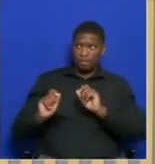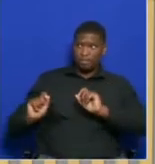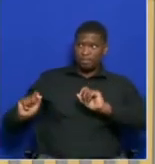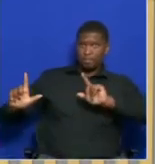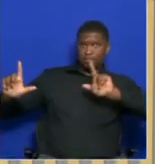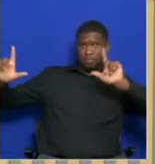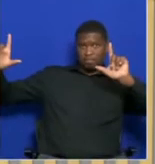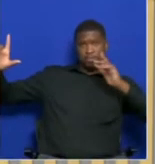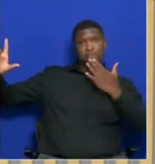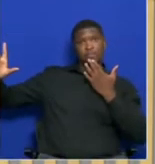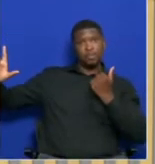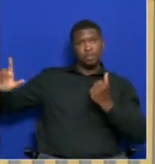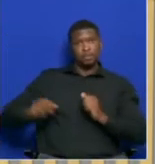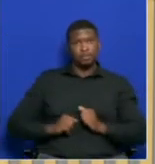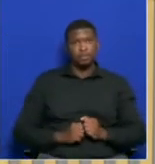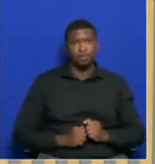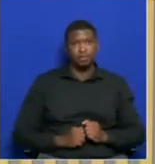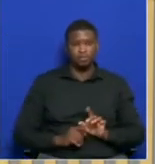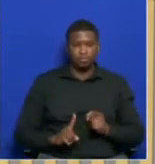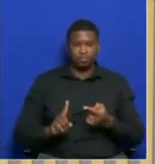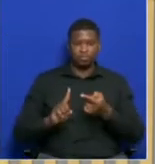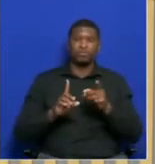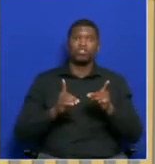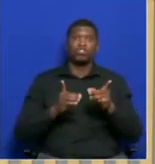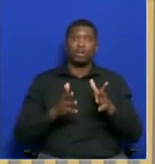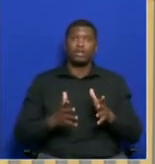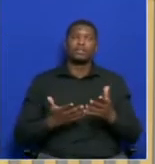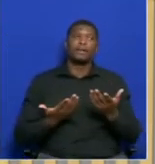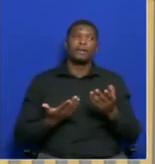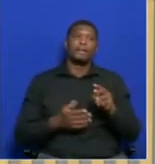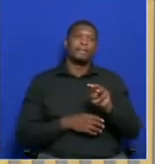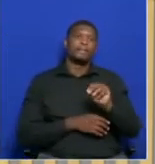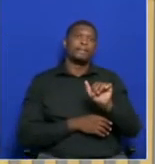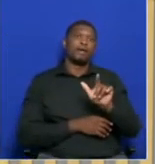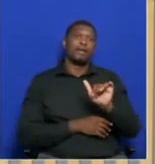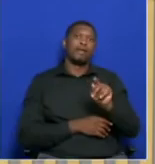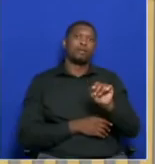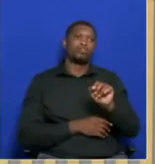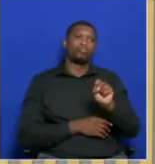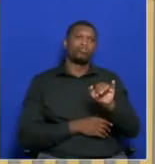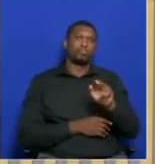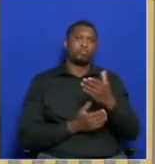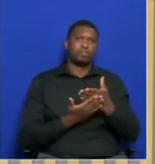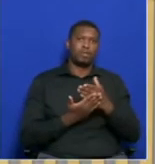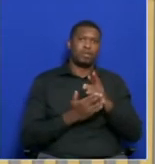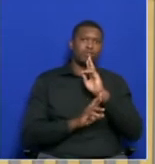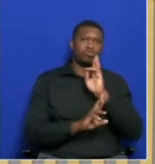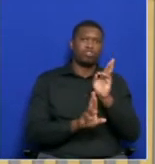maybe Director Malatji can respond to Commissioner Baloyi's question?